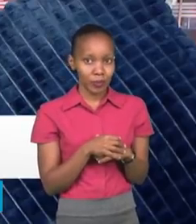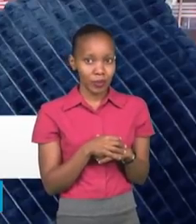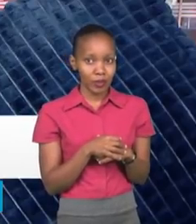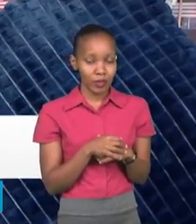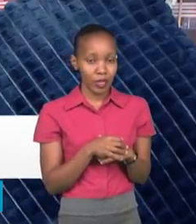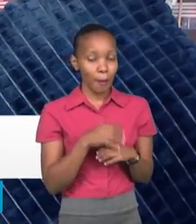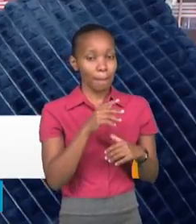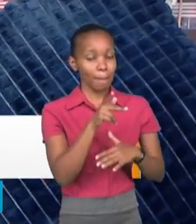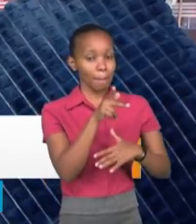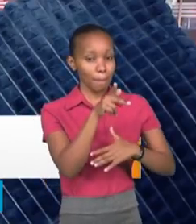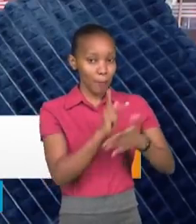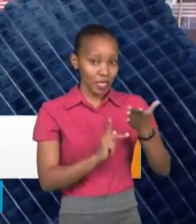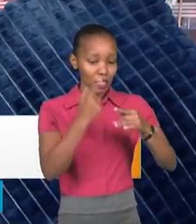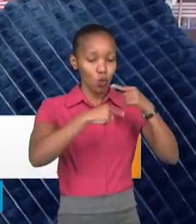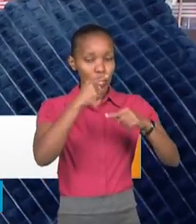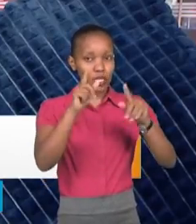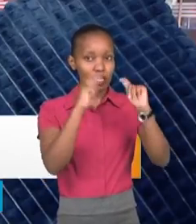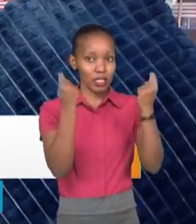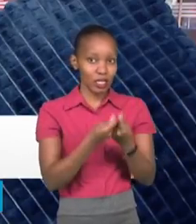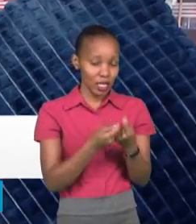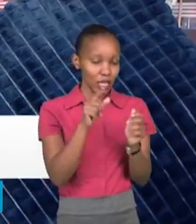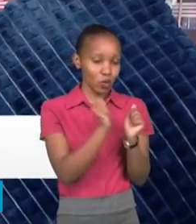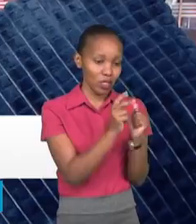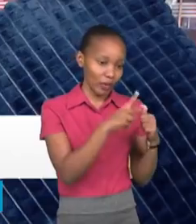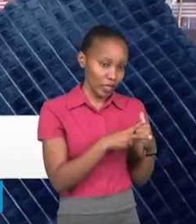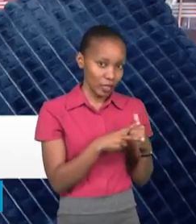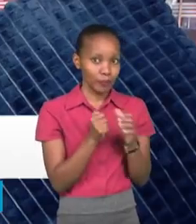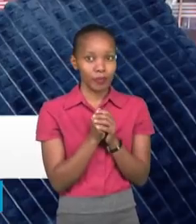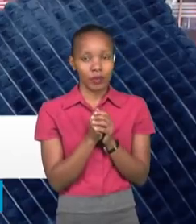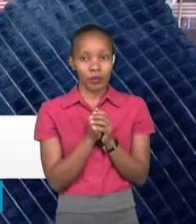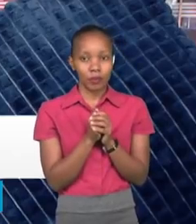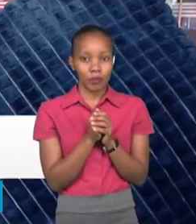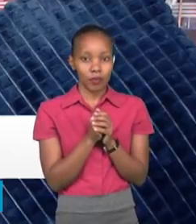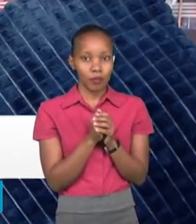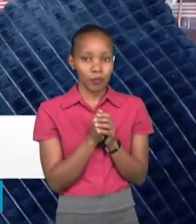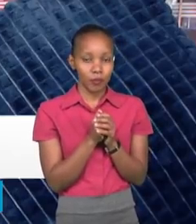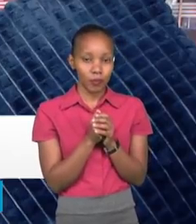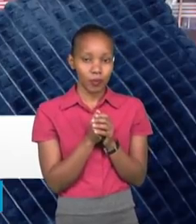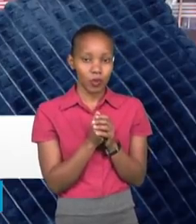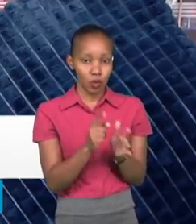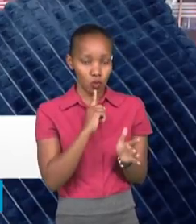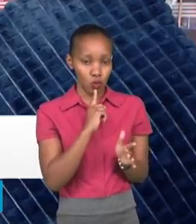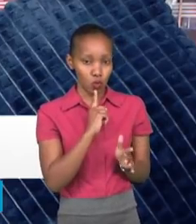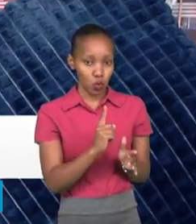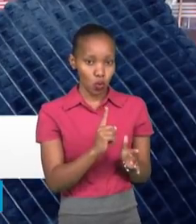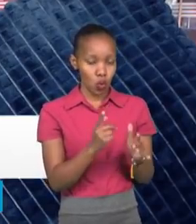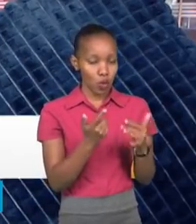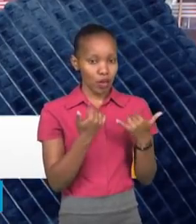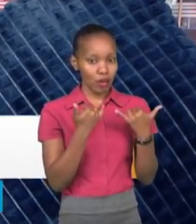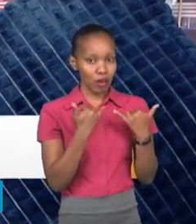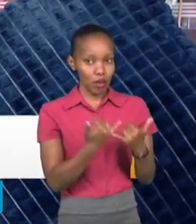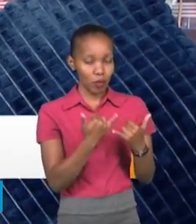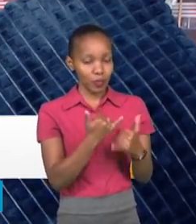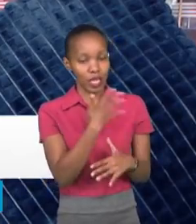he was part of the winning team mm-hmm. in 2017 okay. that actually took. So looking at it, most likely one